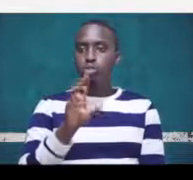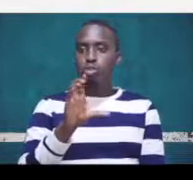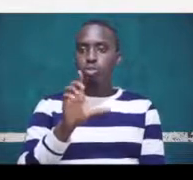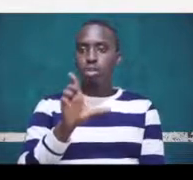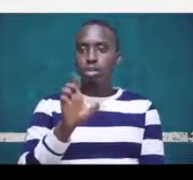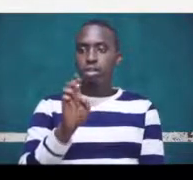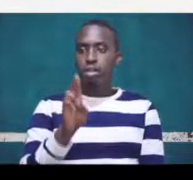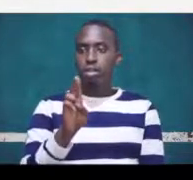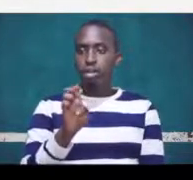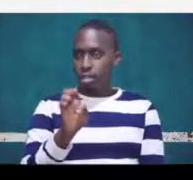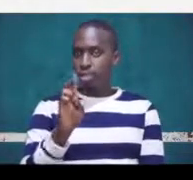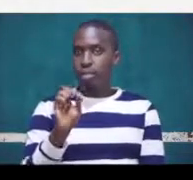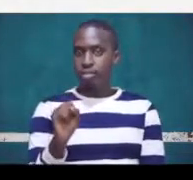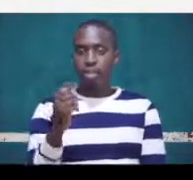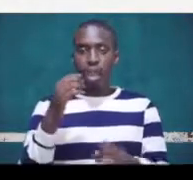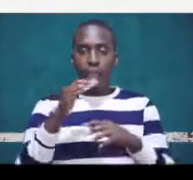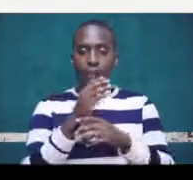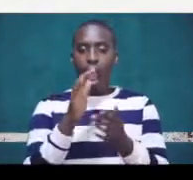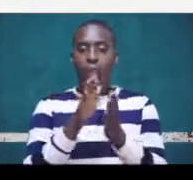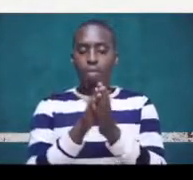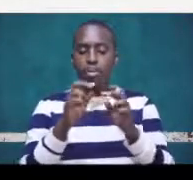there has given us some bit of hope.